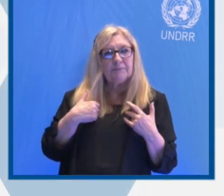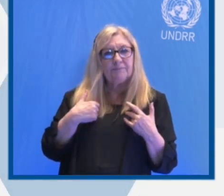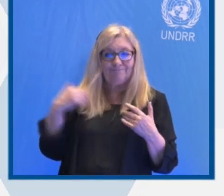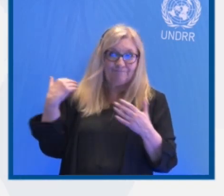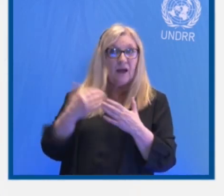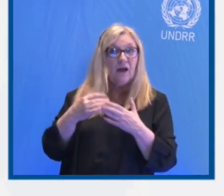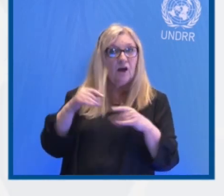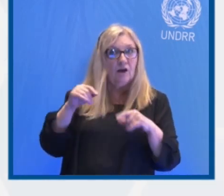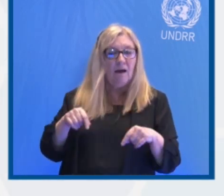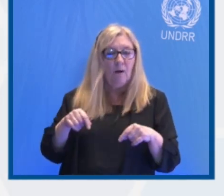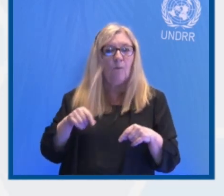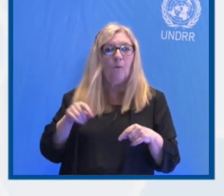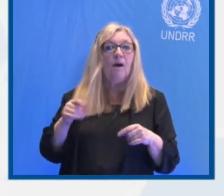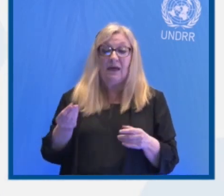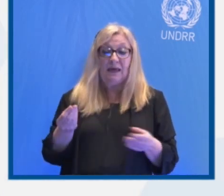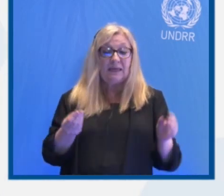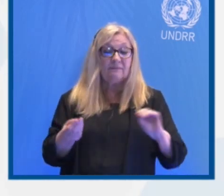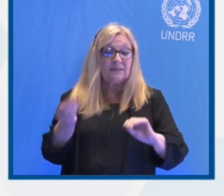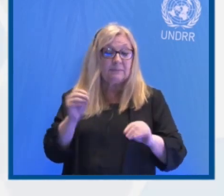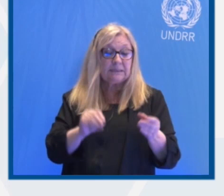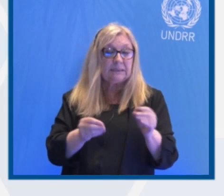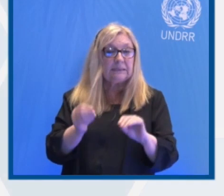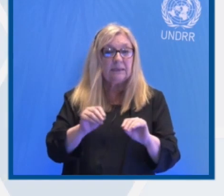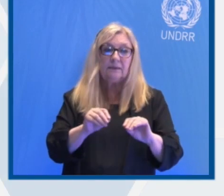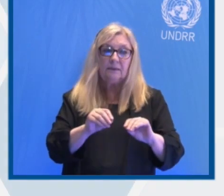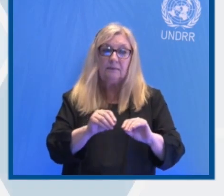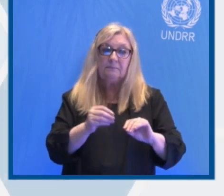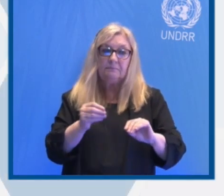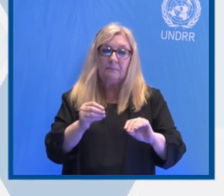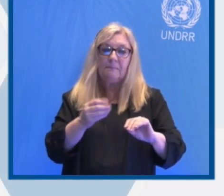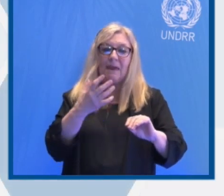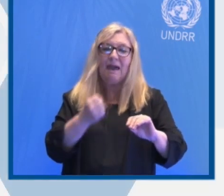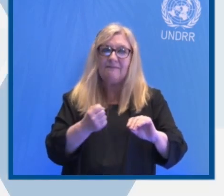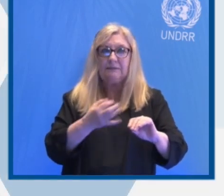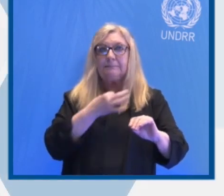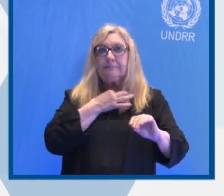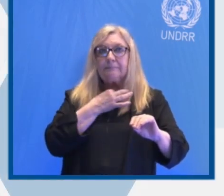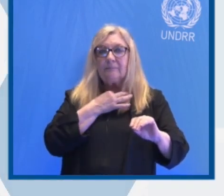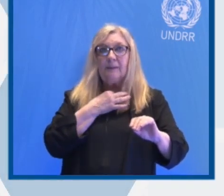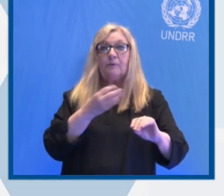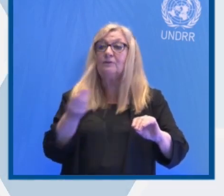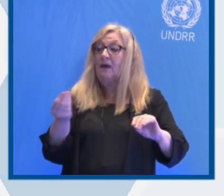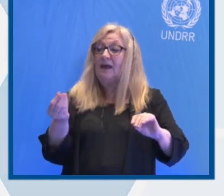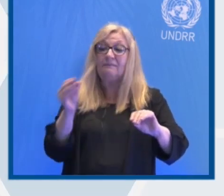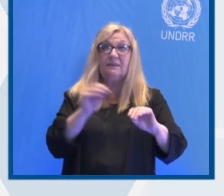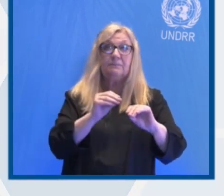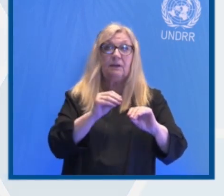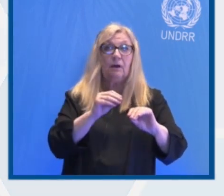I guess infrastructure investments, that flow from global north to global south?